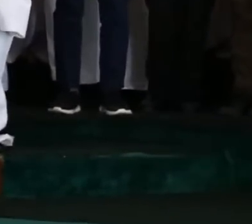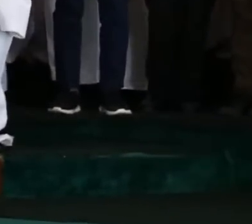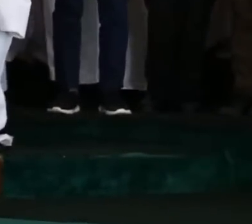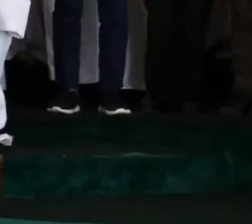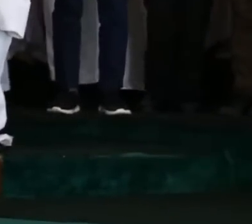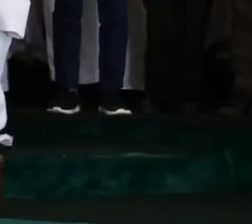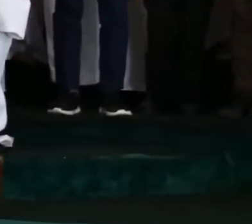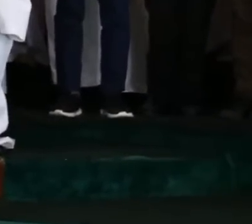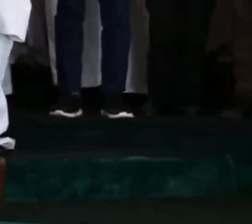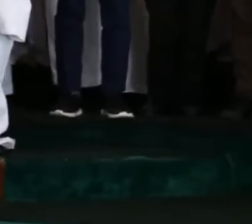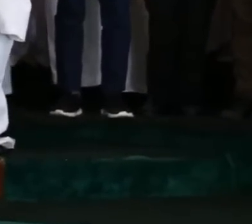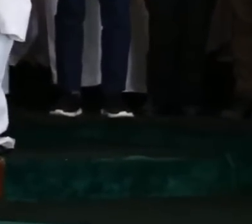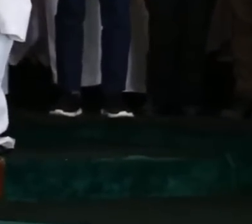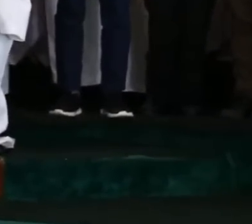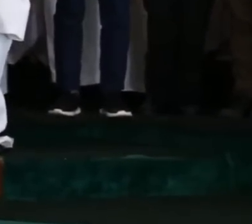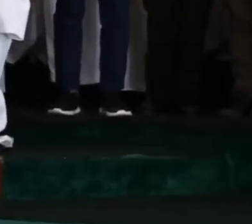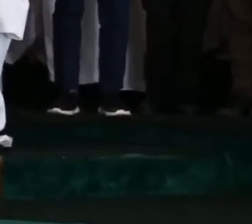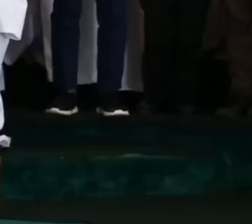says God,